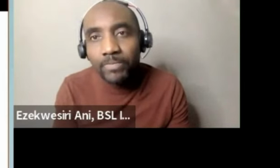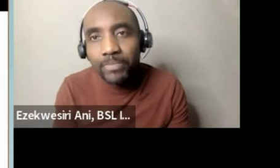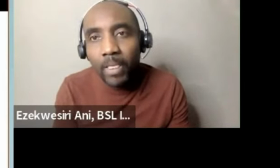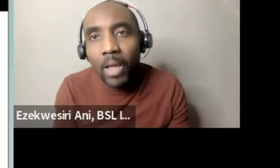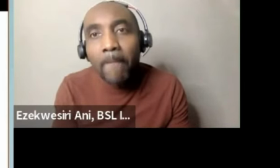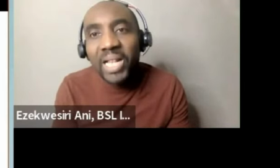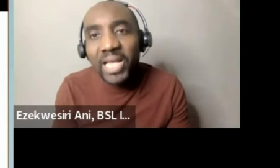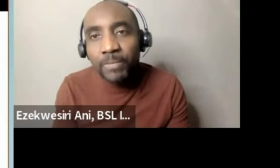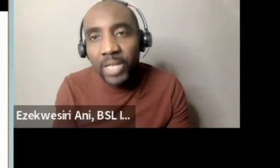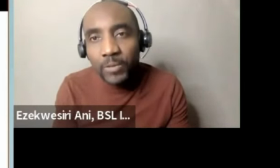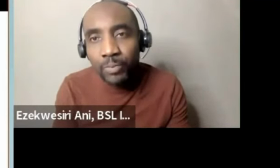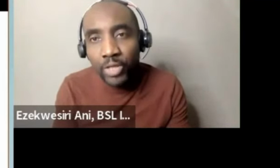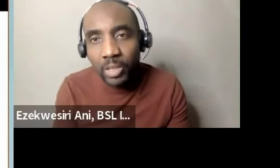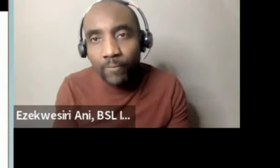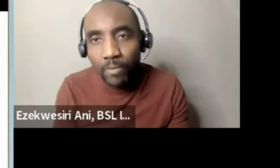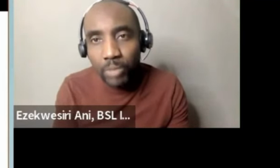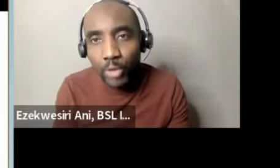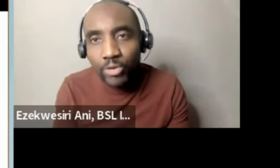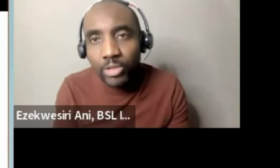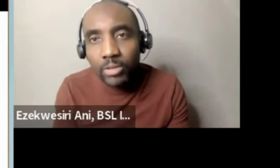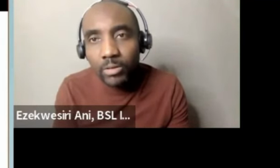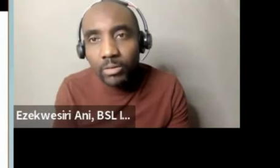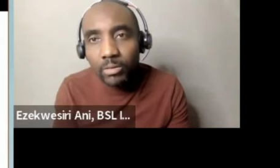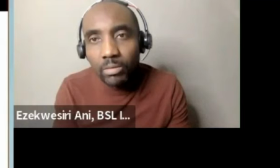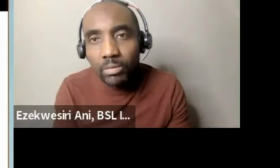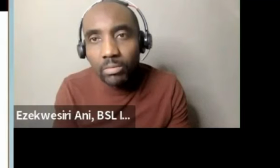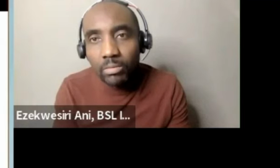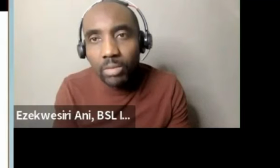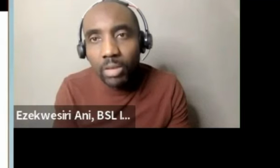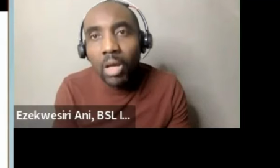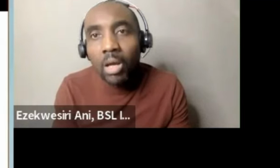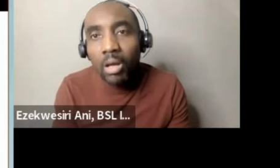all. Please put yourself on mute.